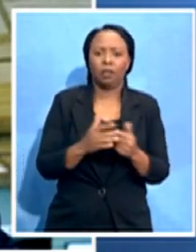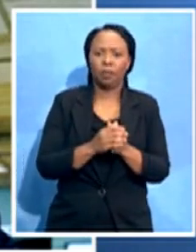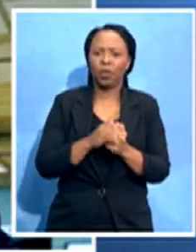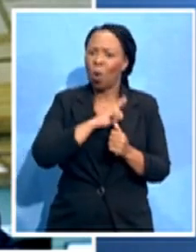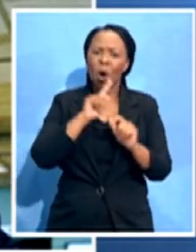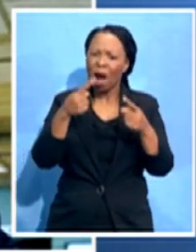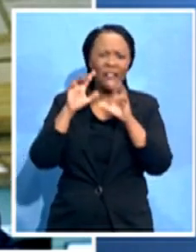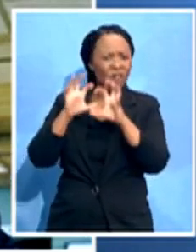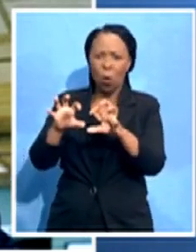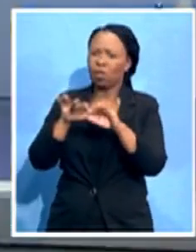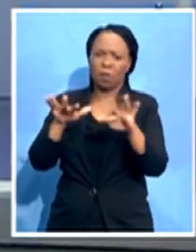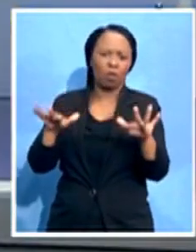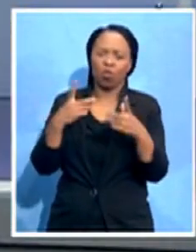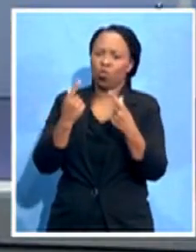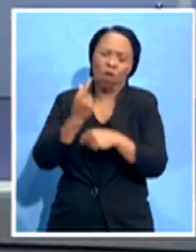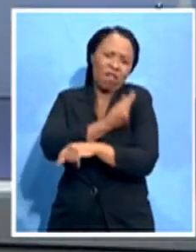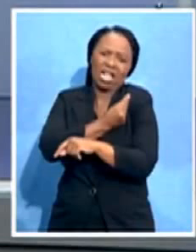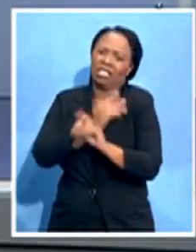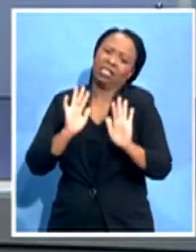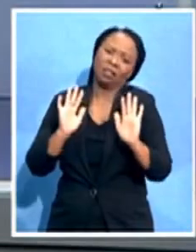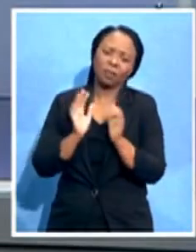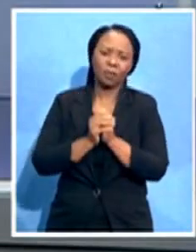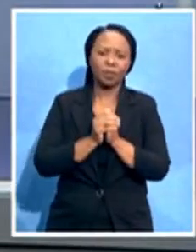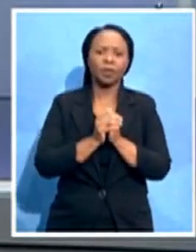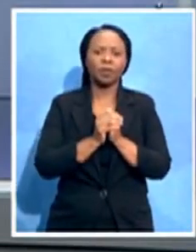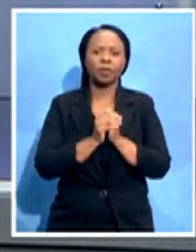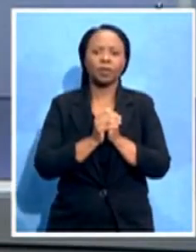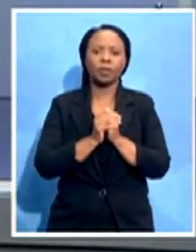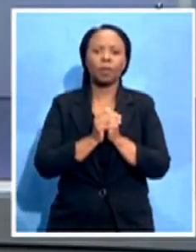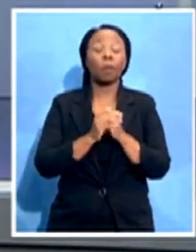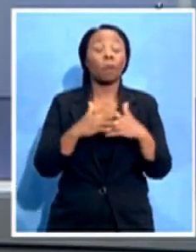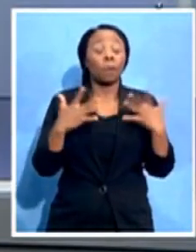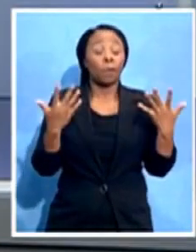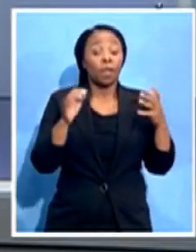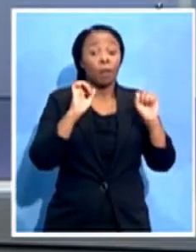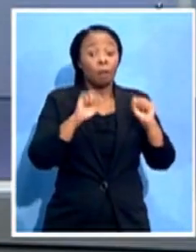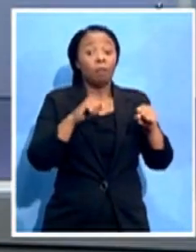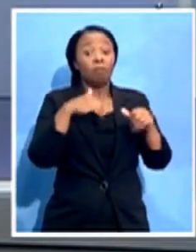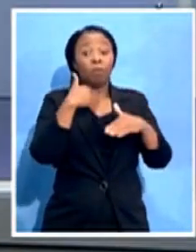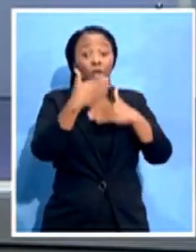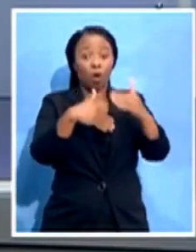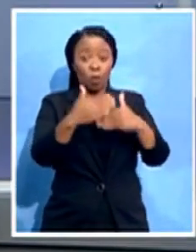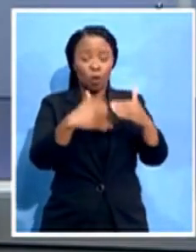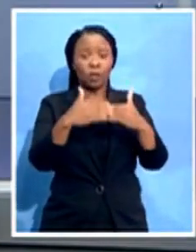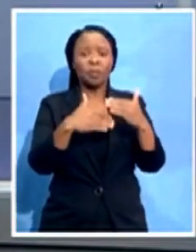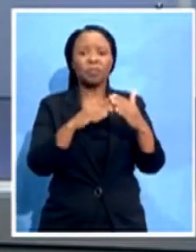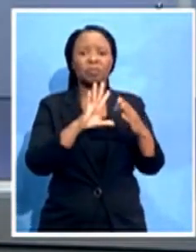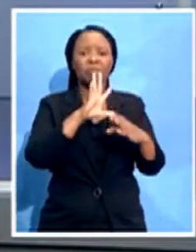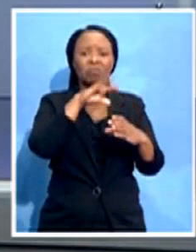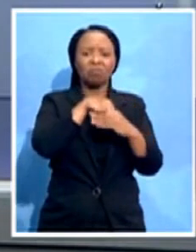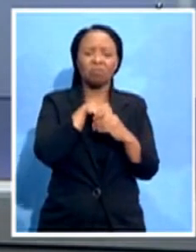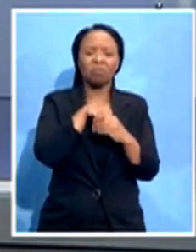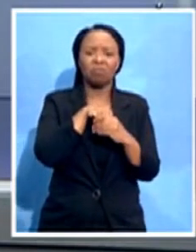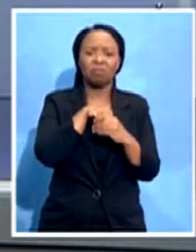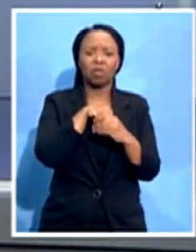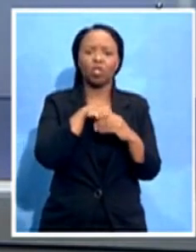general rule is that no process benefits from the combined vacuum of no clear plan,